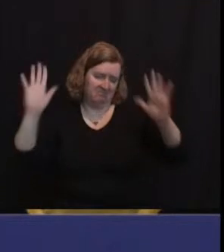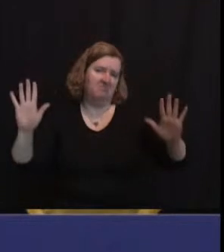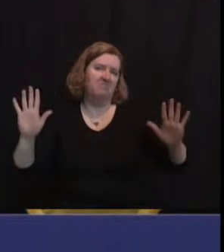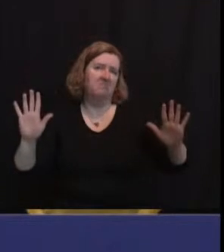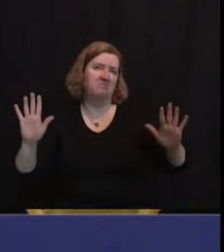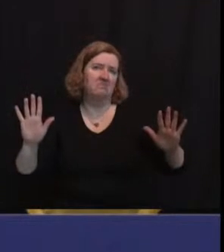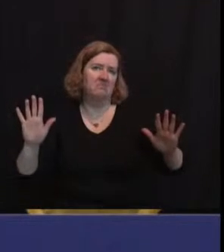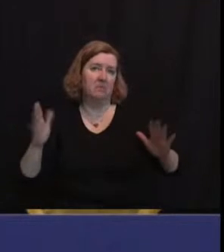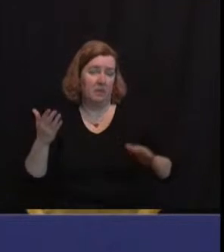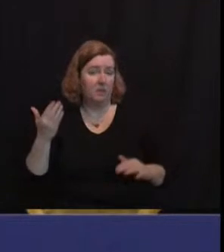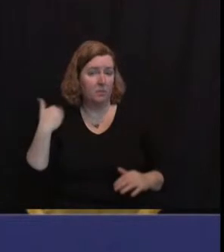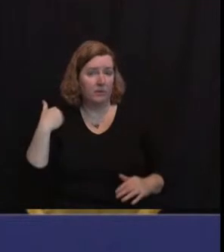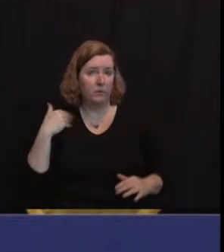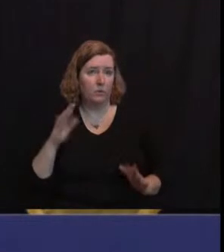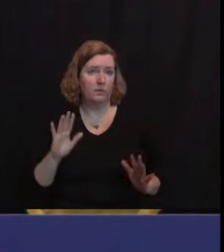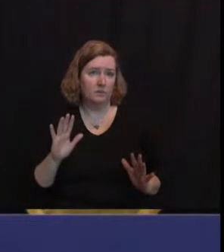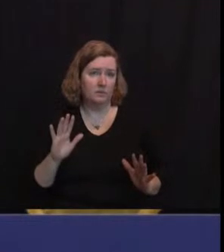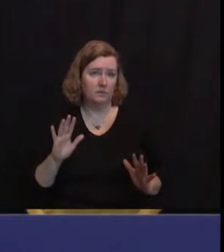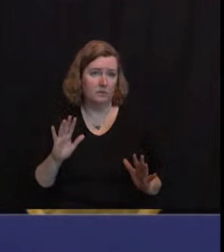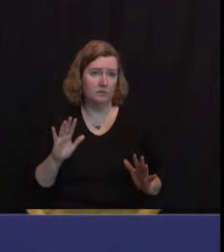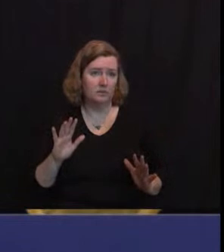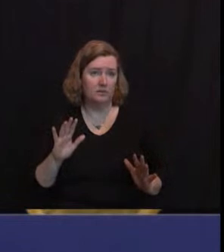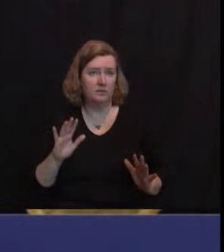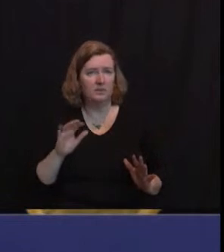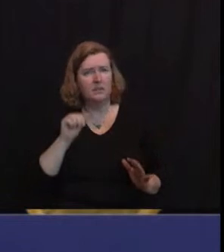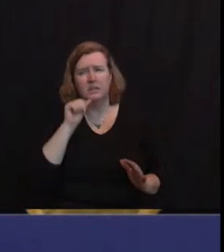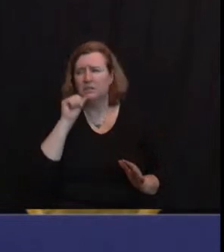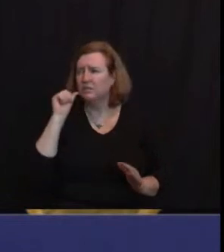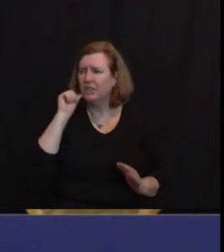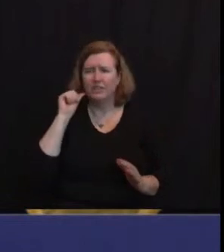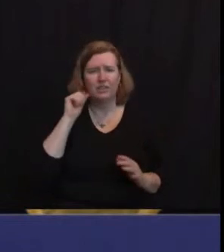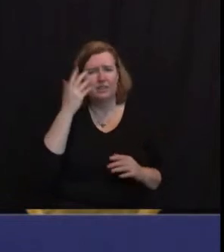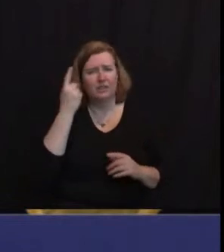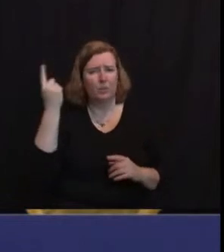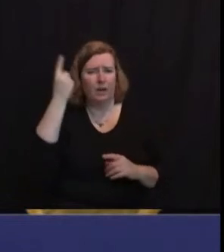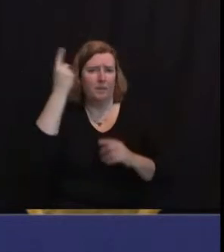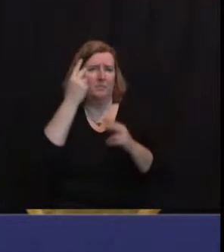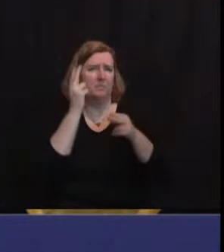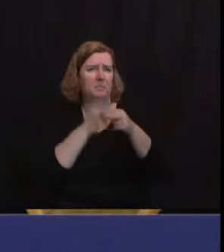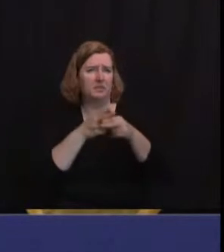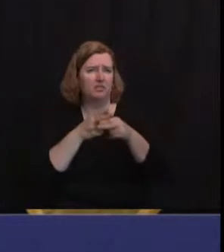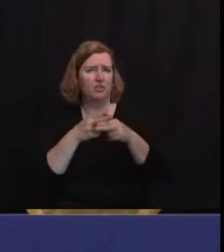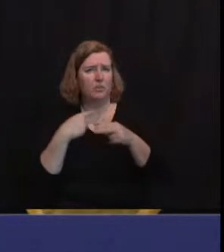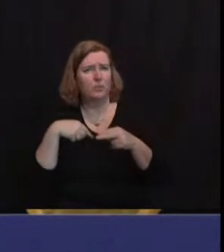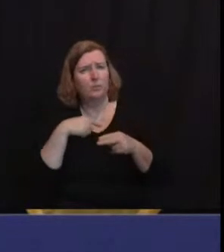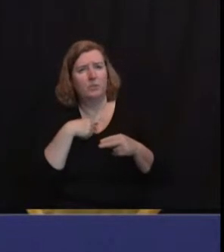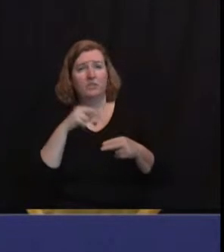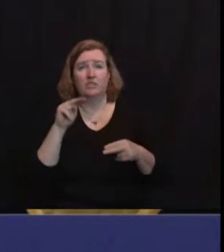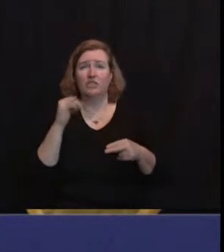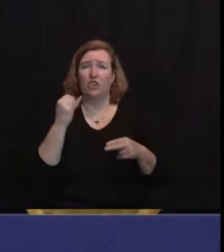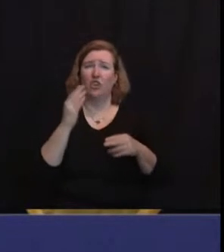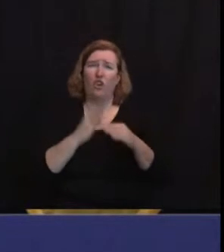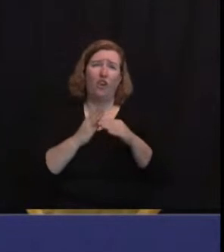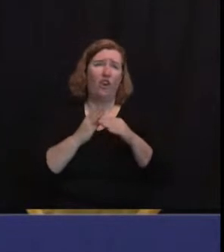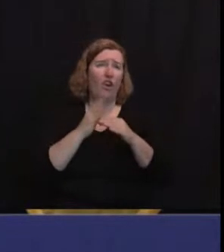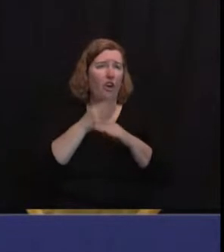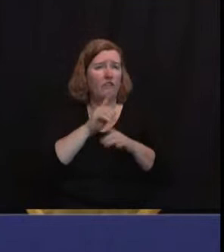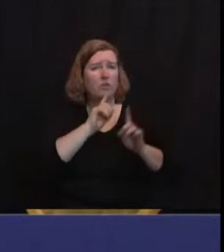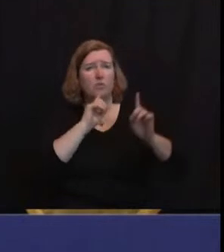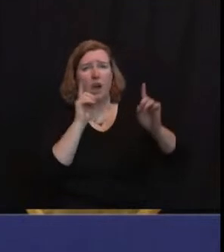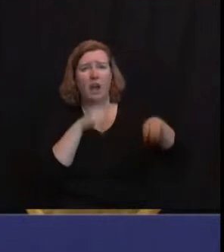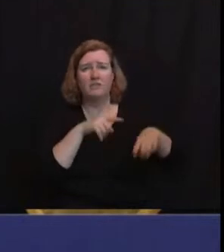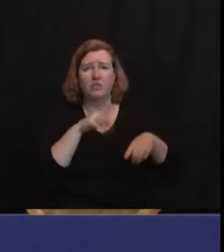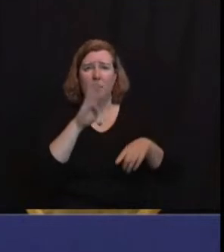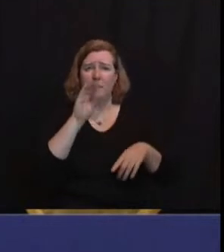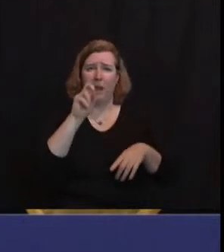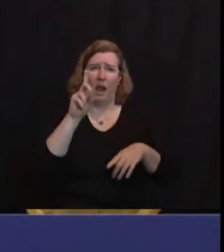I noticed somebody yesterday said to say that we overreacted or something was the epic understatement